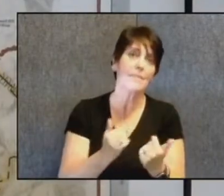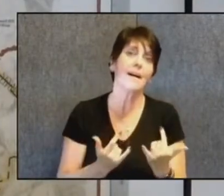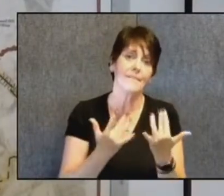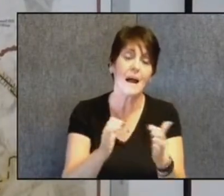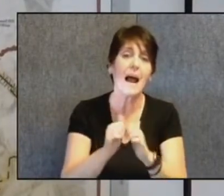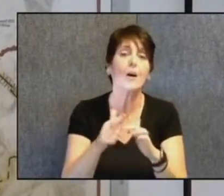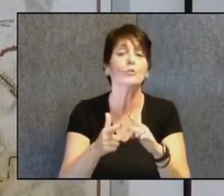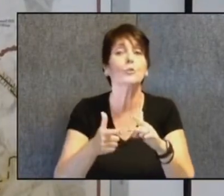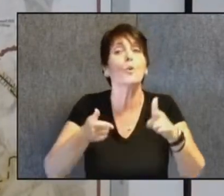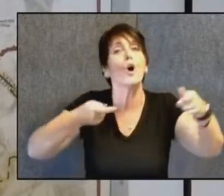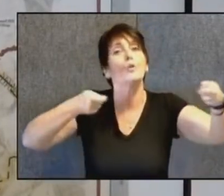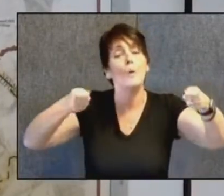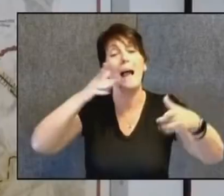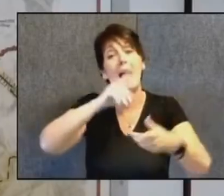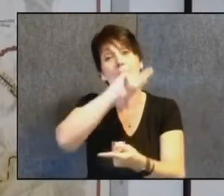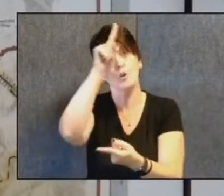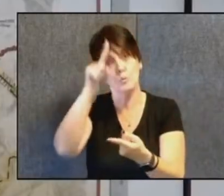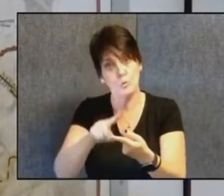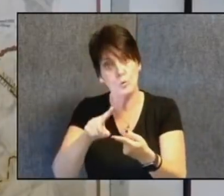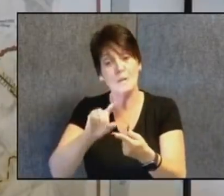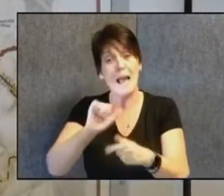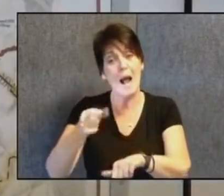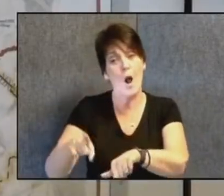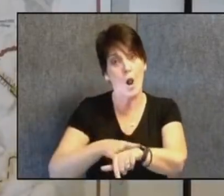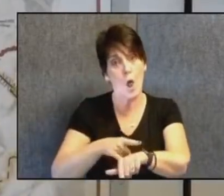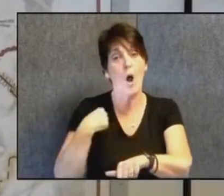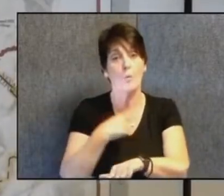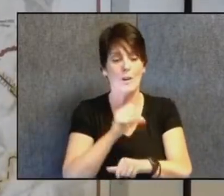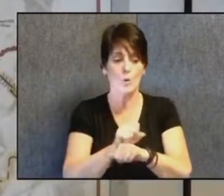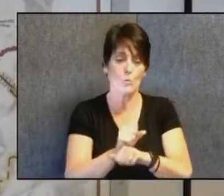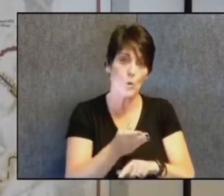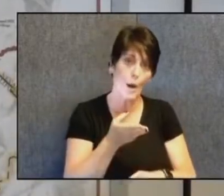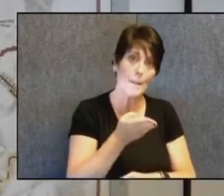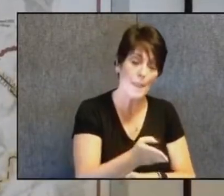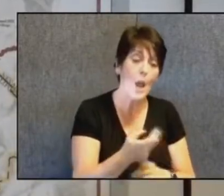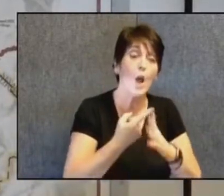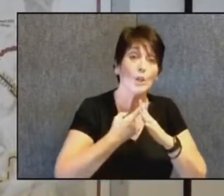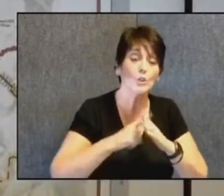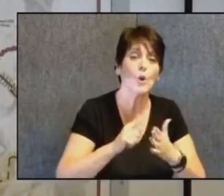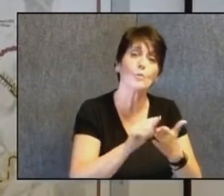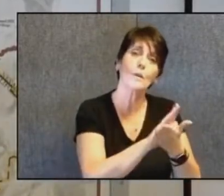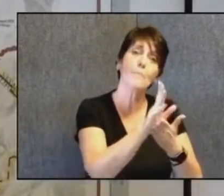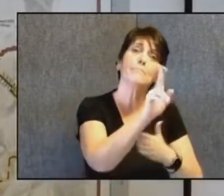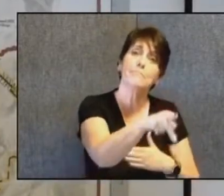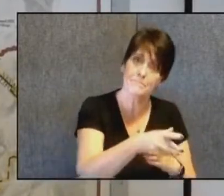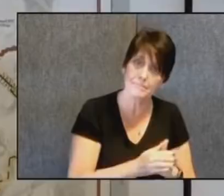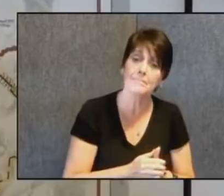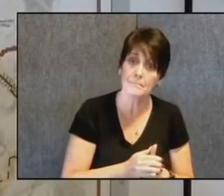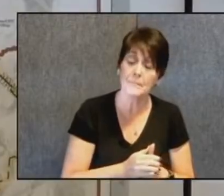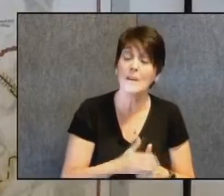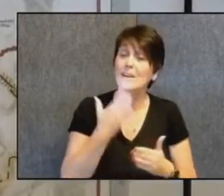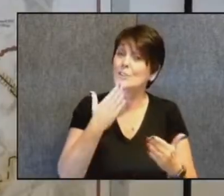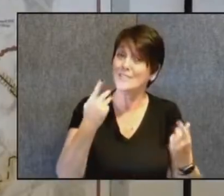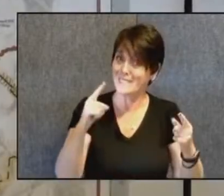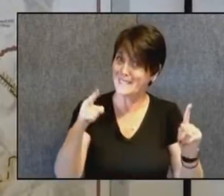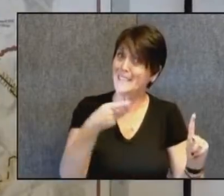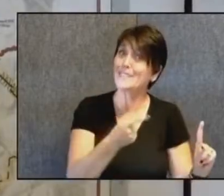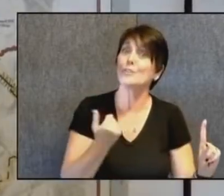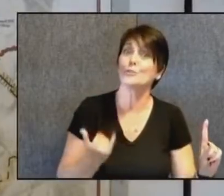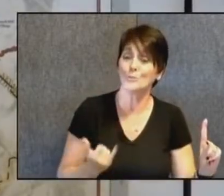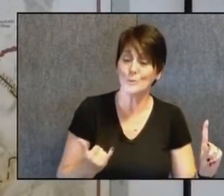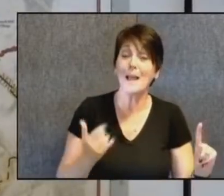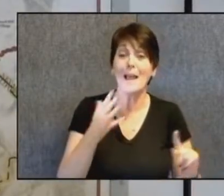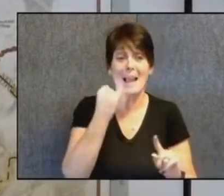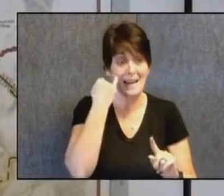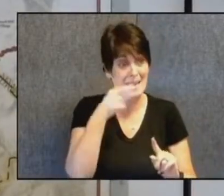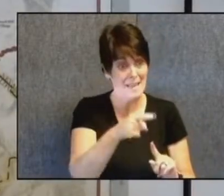operation, and it'll reduce the amount of time that we need to be working in there and can start mopping that up. So a good success in there. And